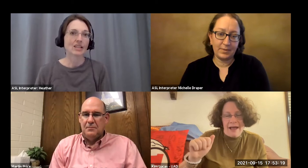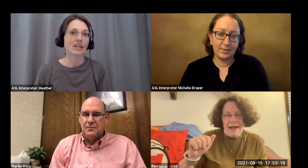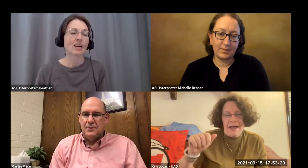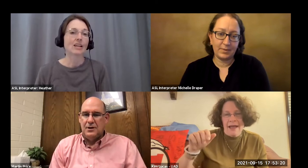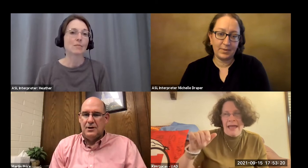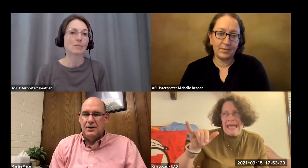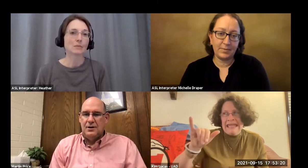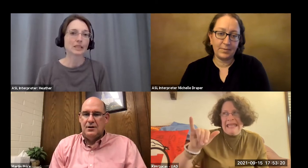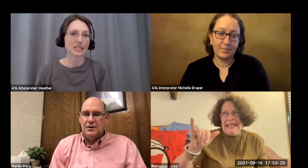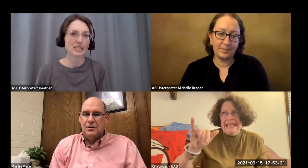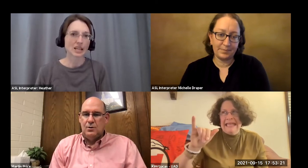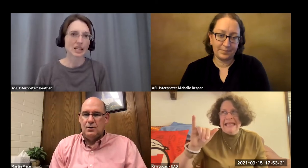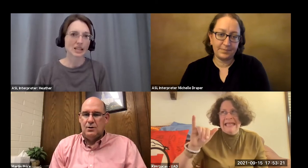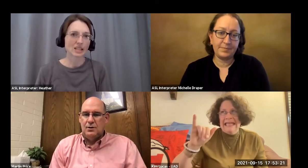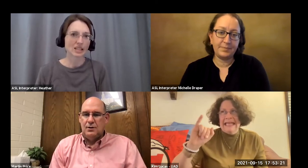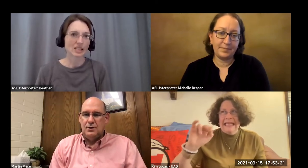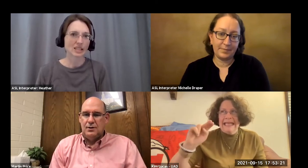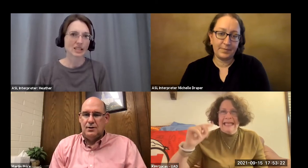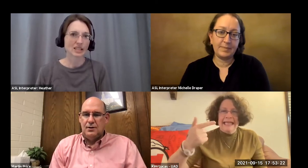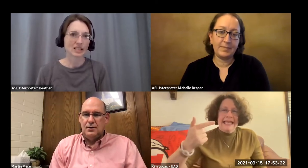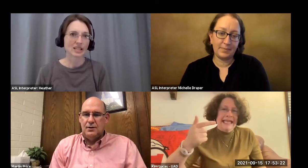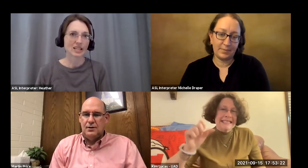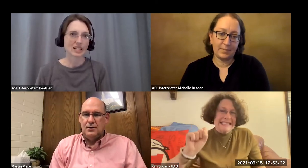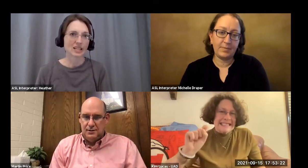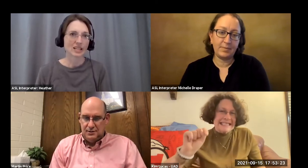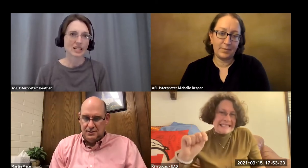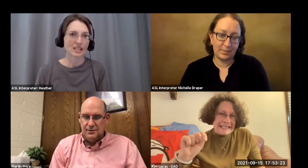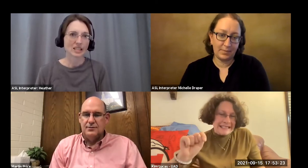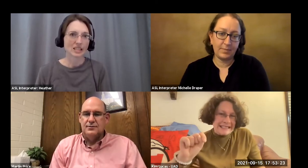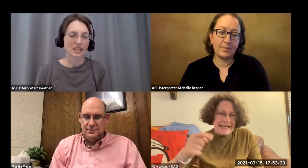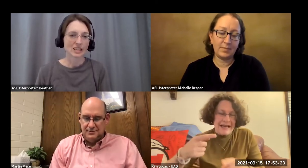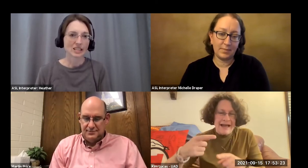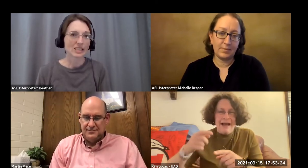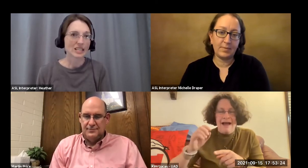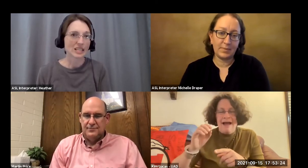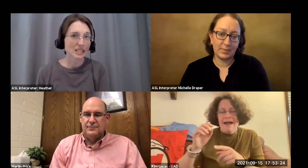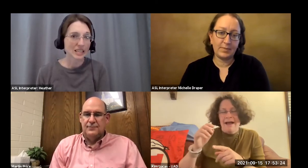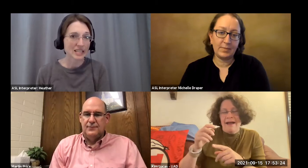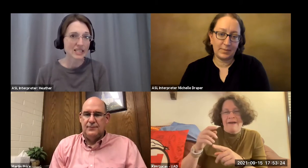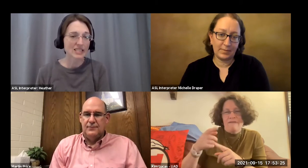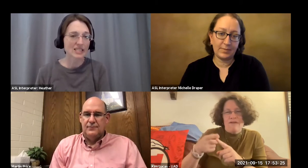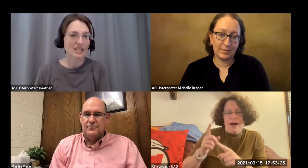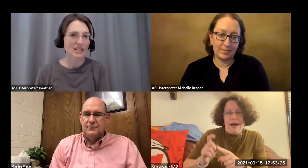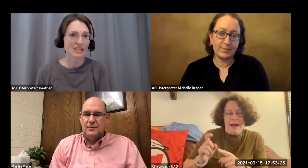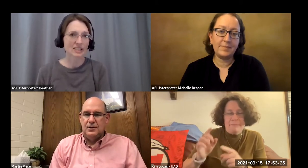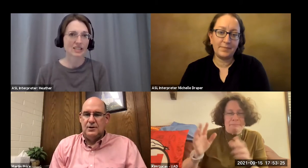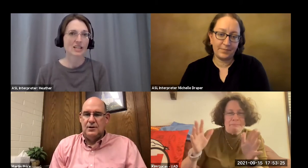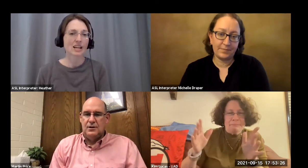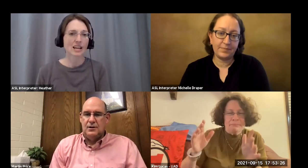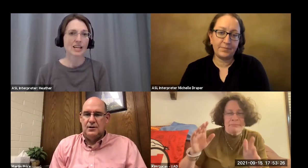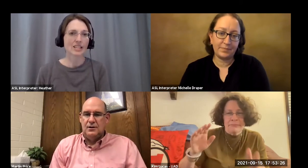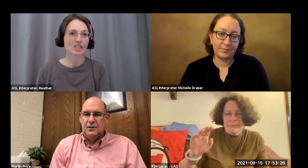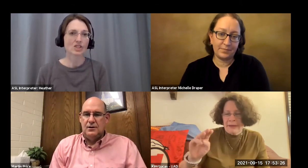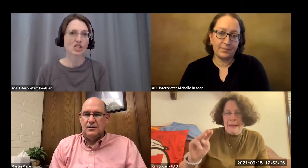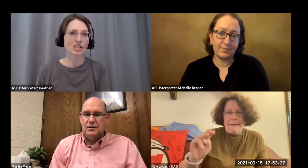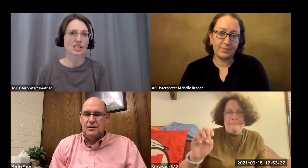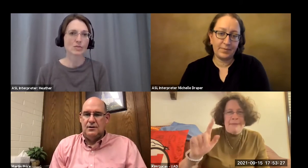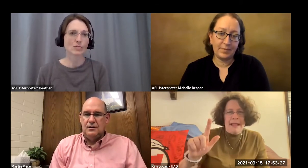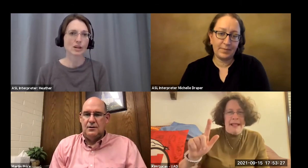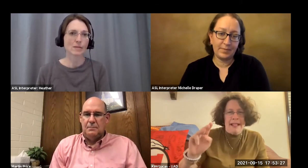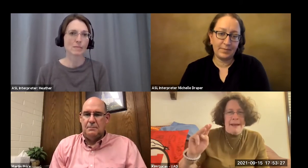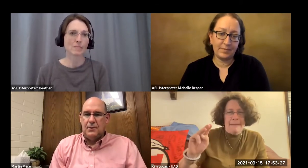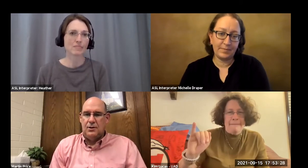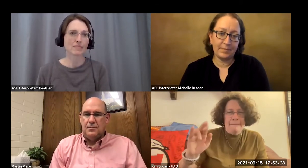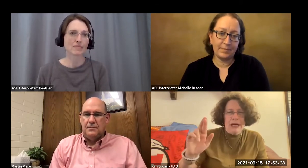having Melissa Yingst And she